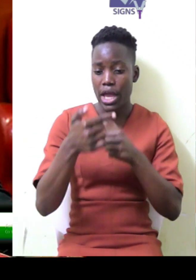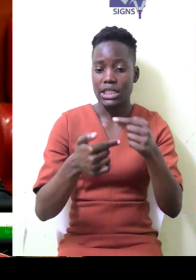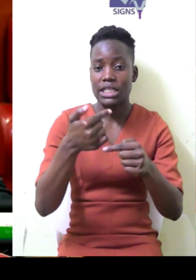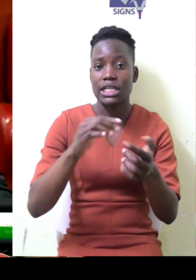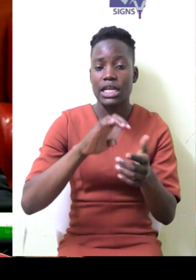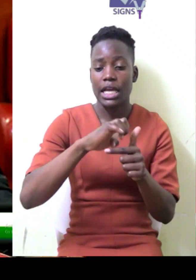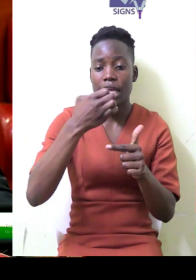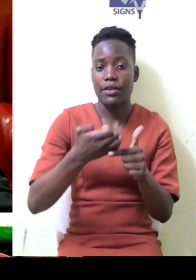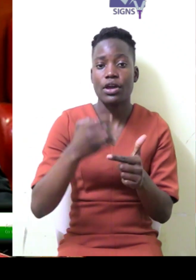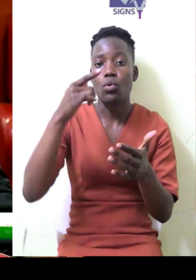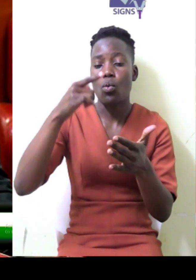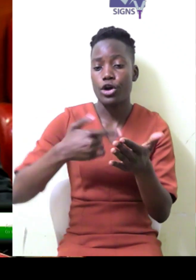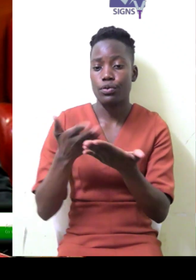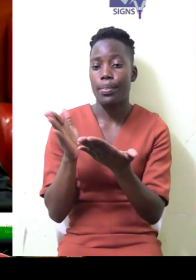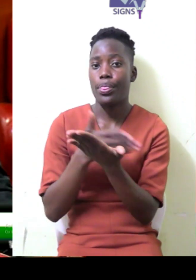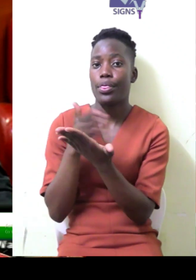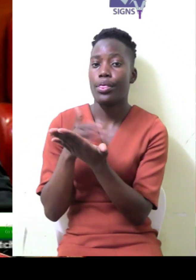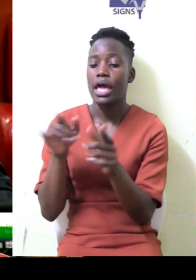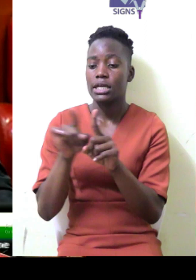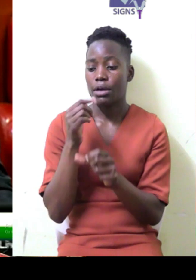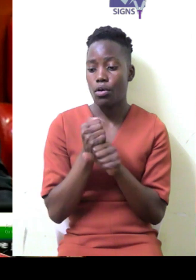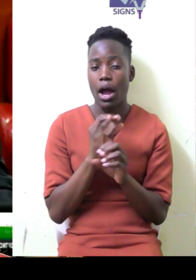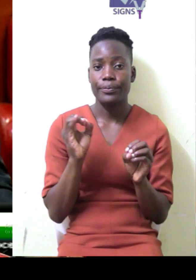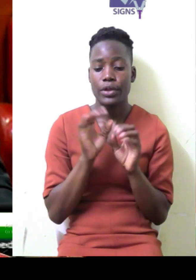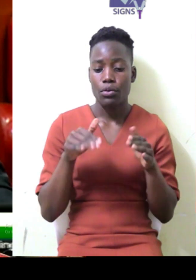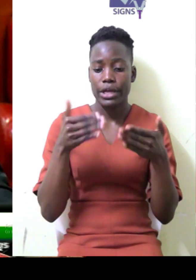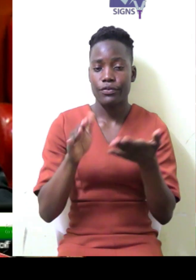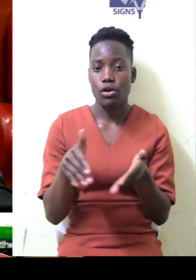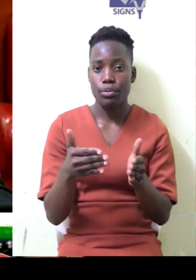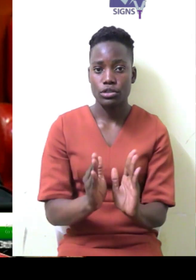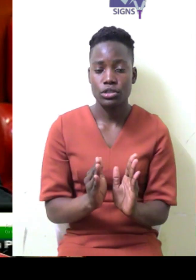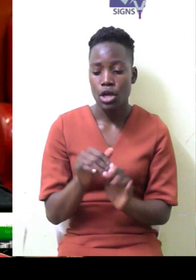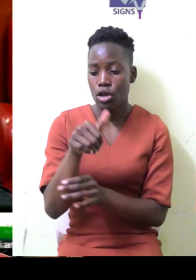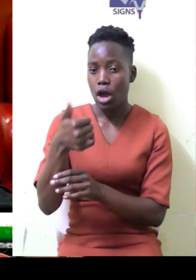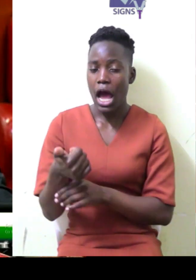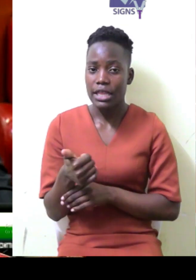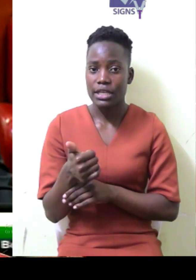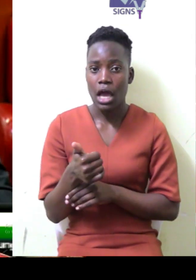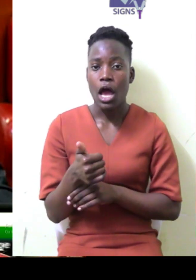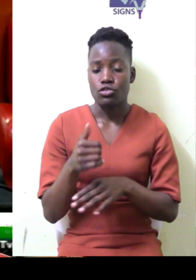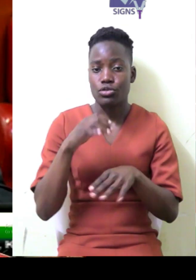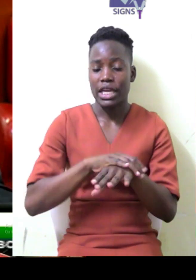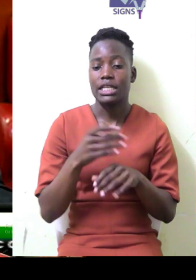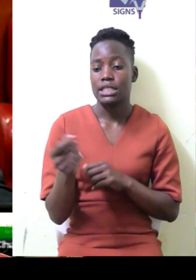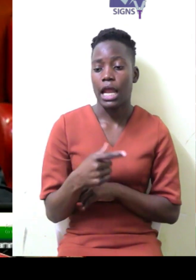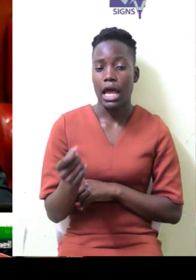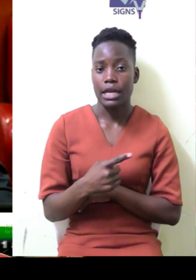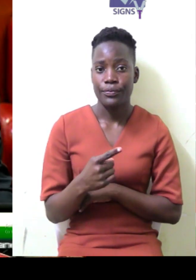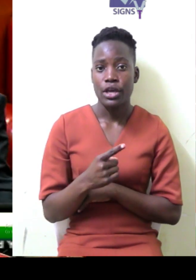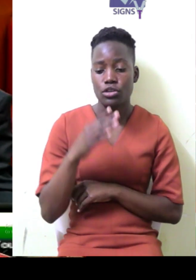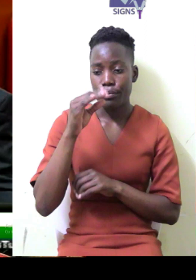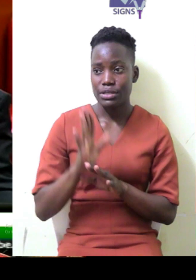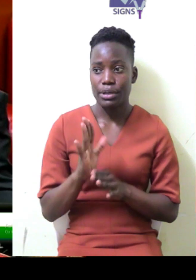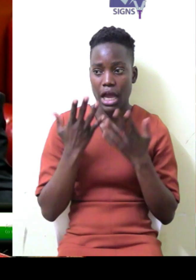those which were moribund, those which were not working. We are giving opportunity to others to earn a living. Mr. Speaker, as I finish,